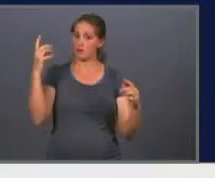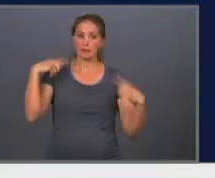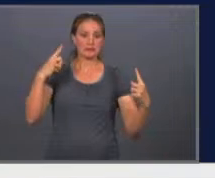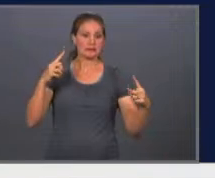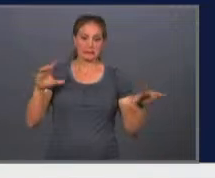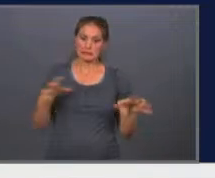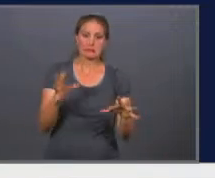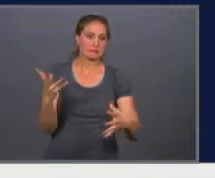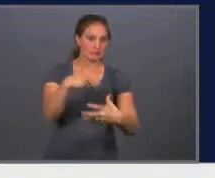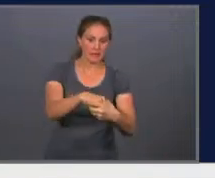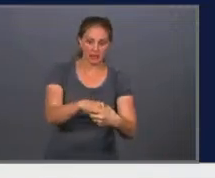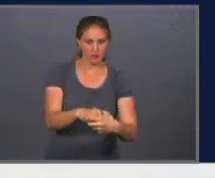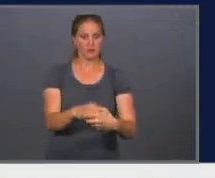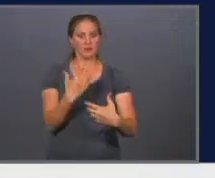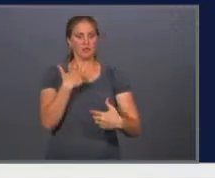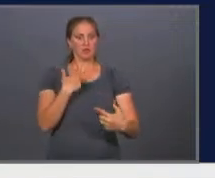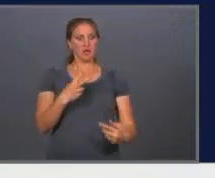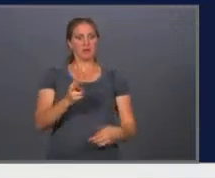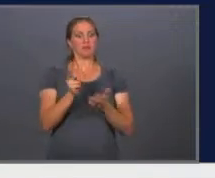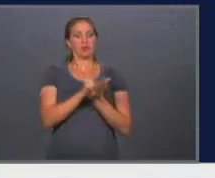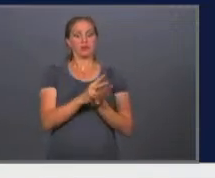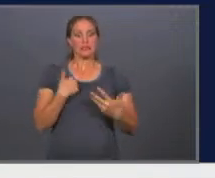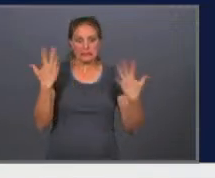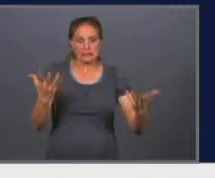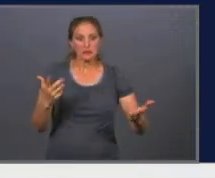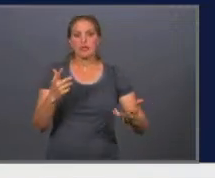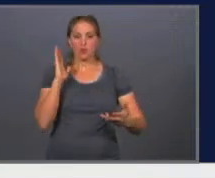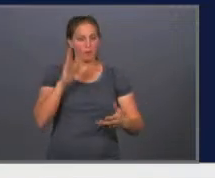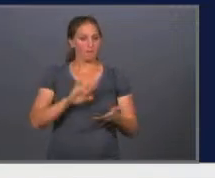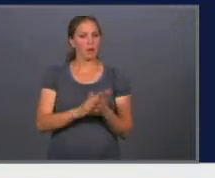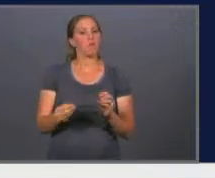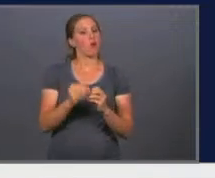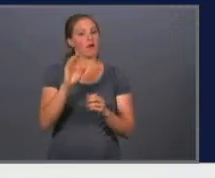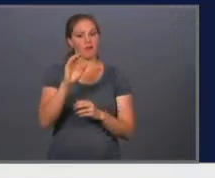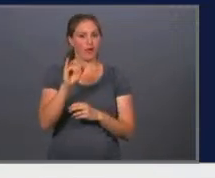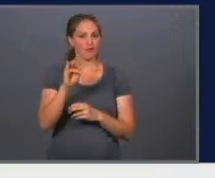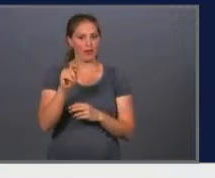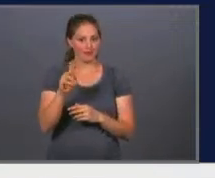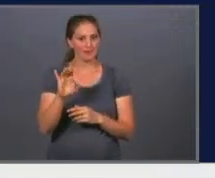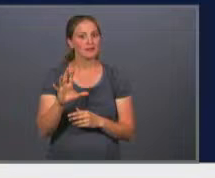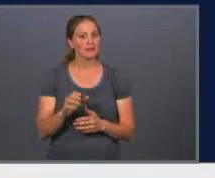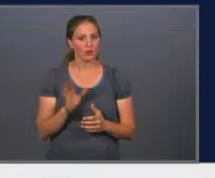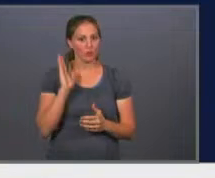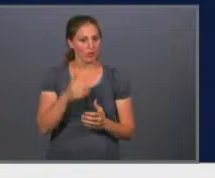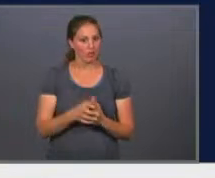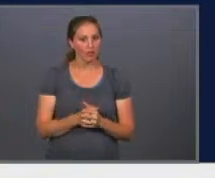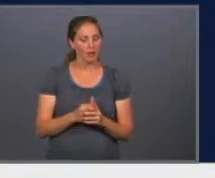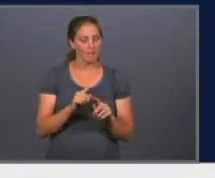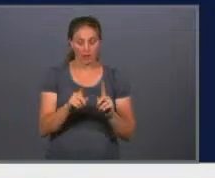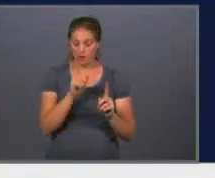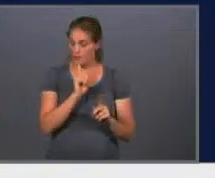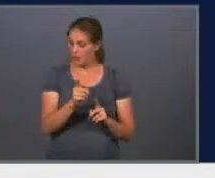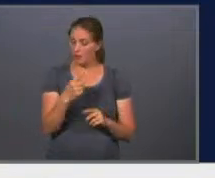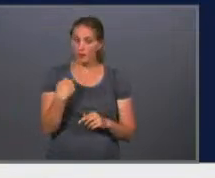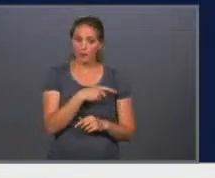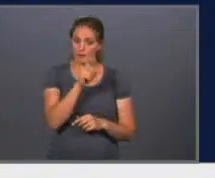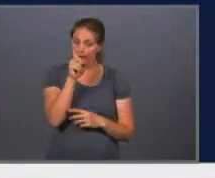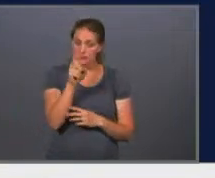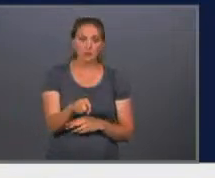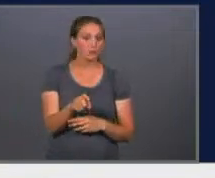losing. The threat of any type of nuclear situation there is disgusting, and